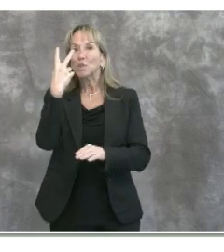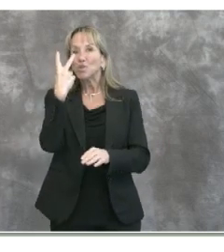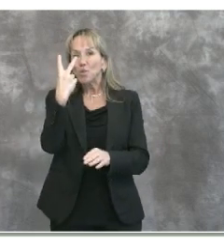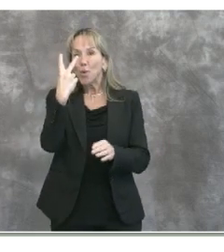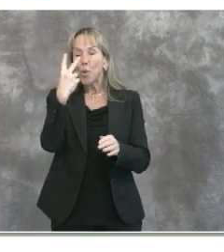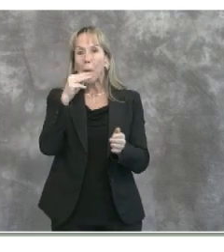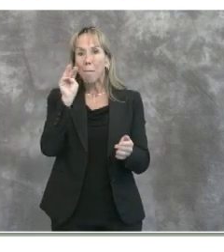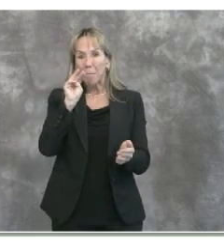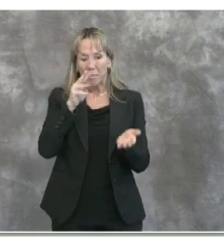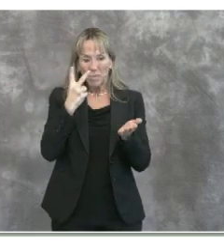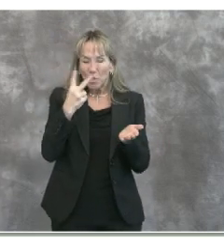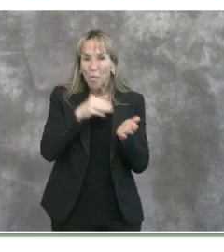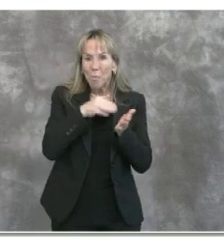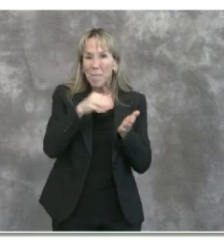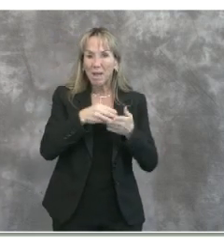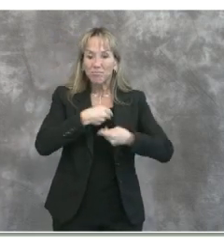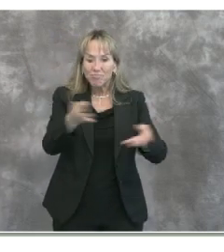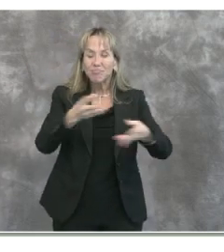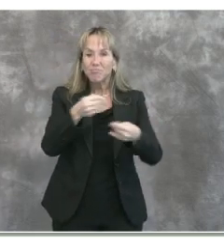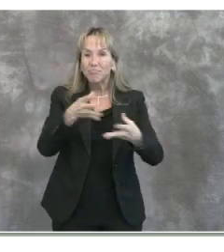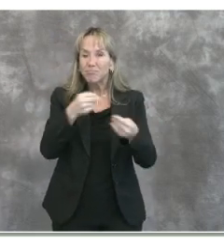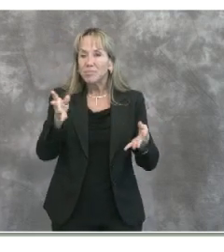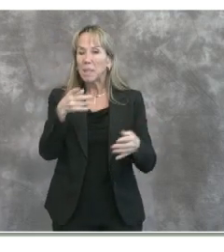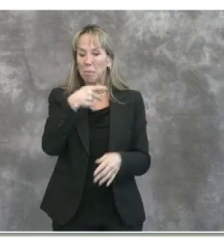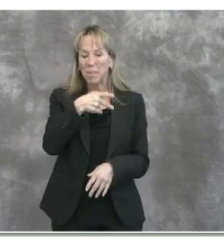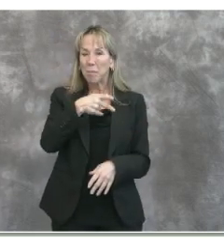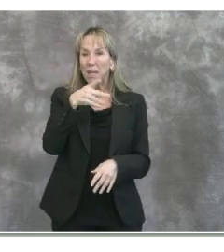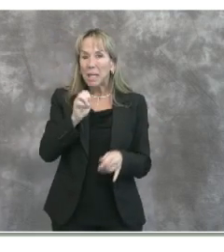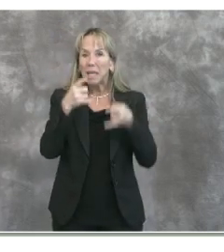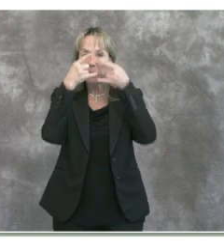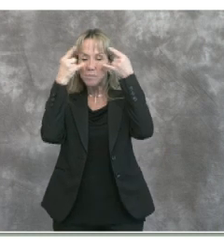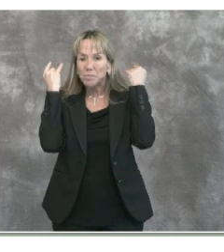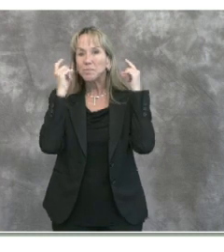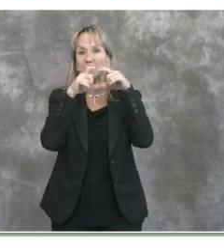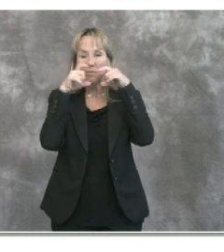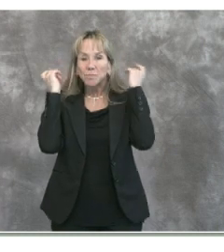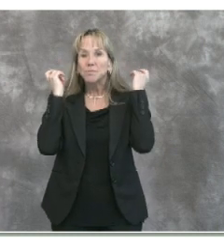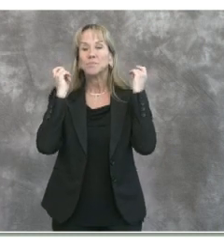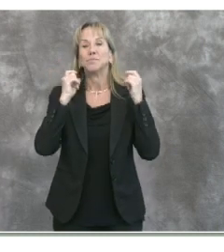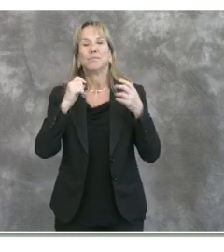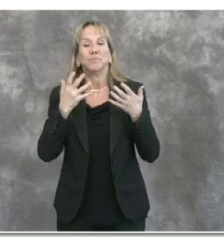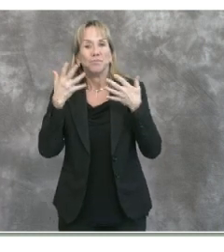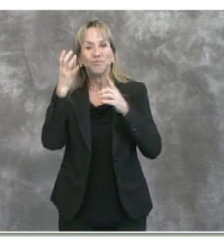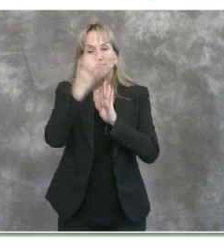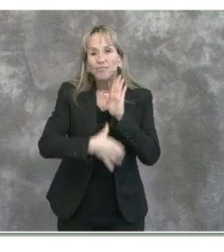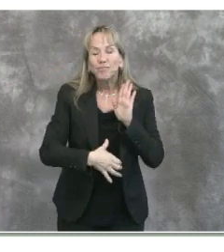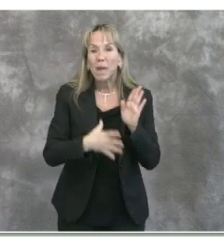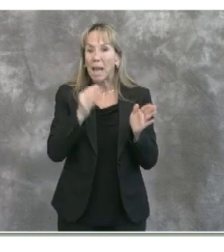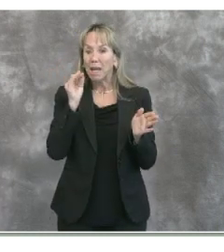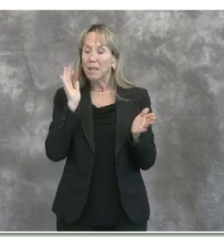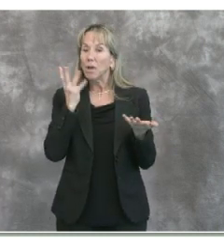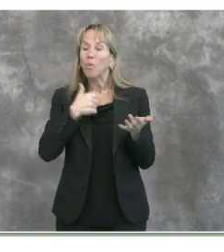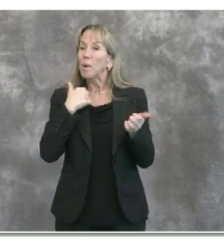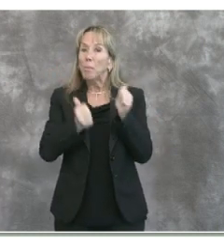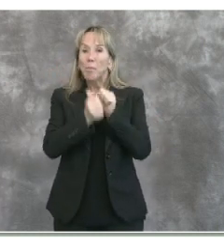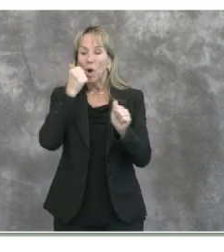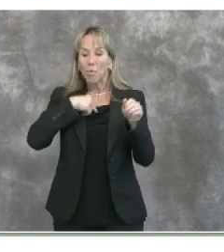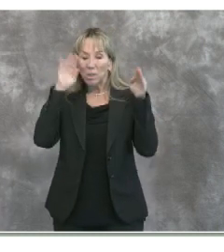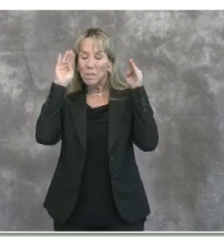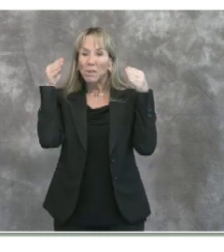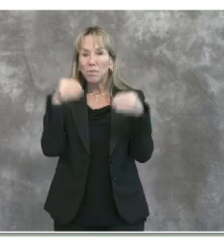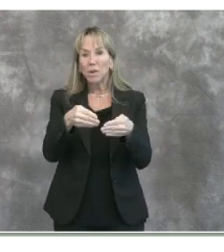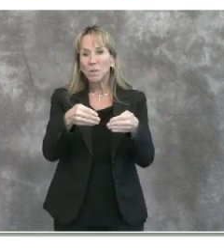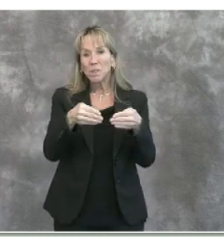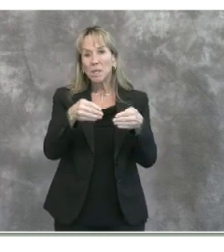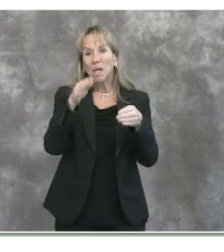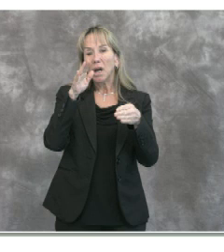personal protective equipment that have been distributed. And these only include the broadest categories of things that we are most focused on. There are a number of